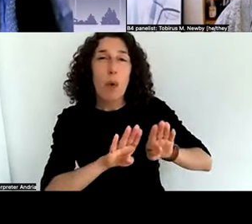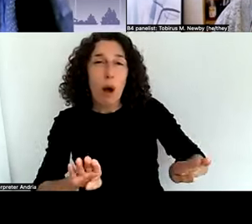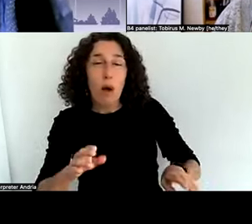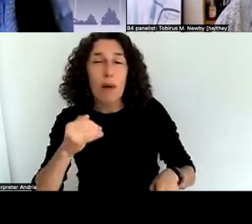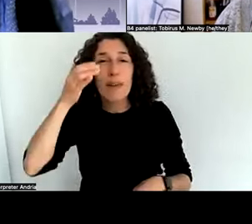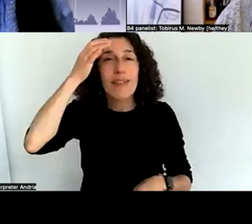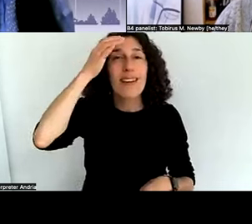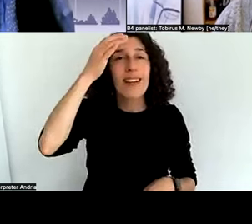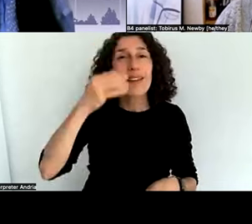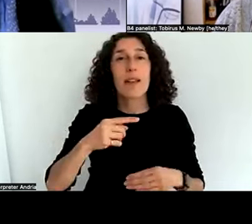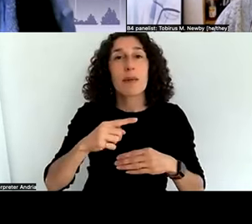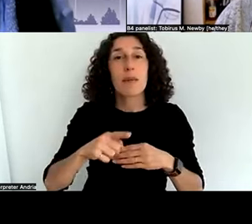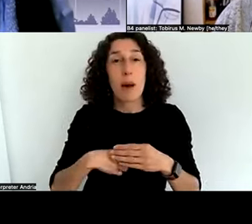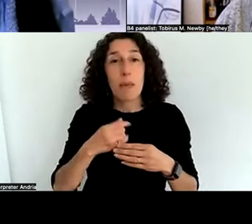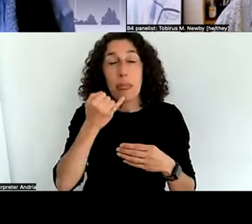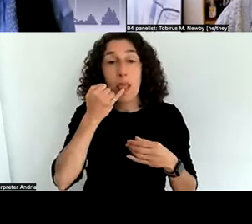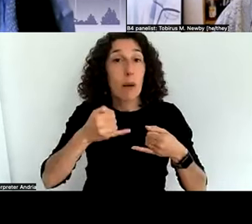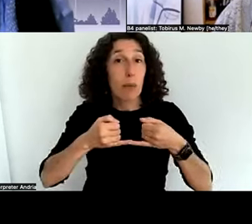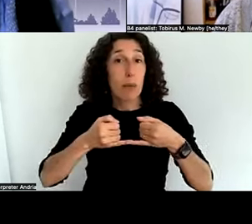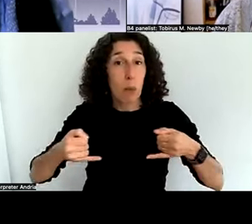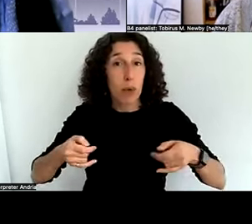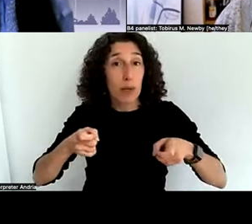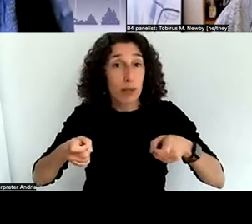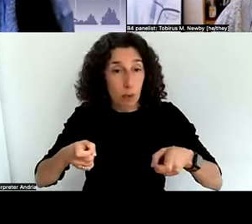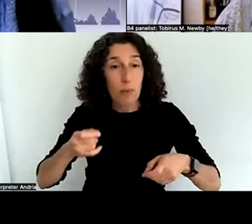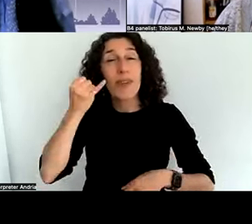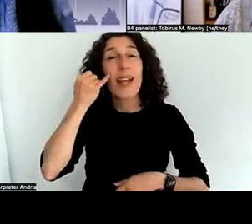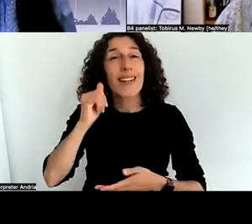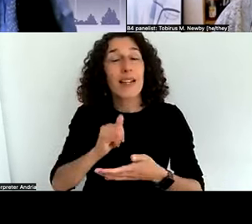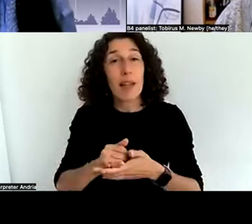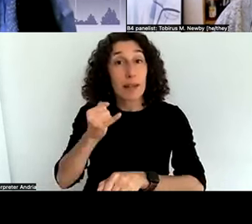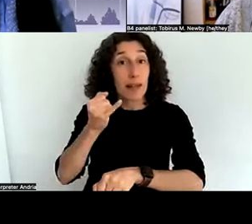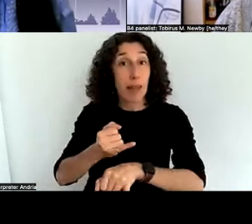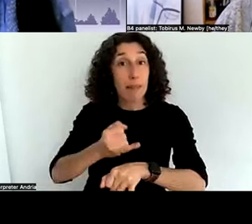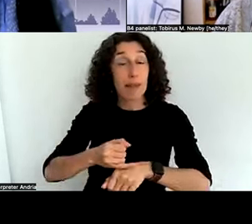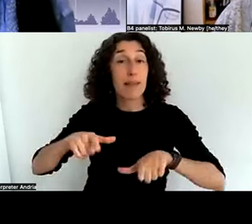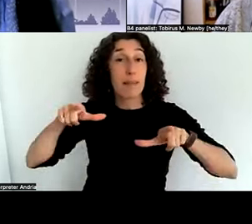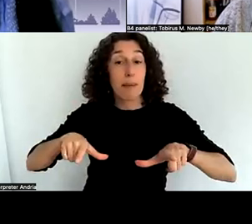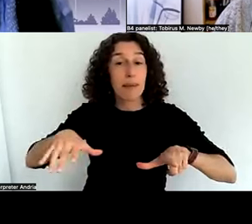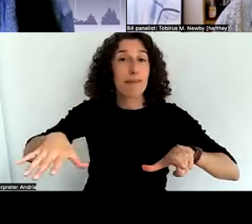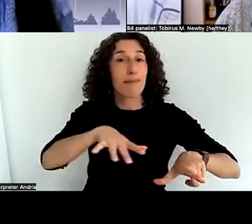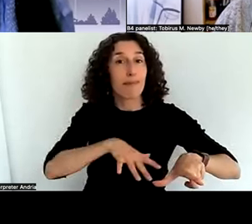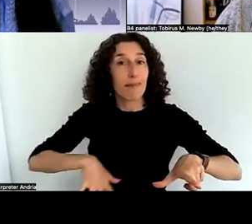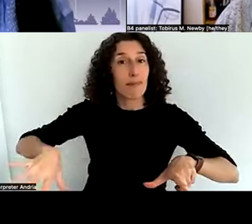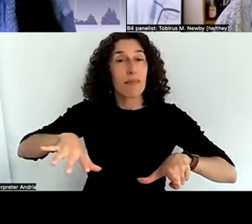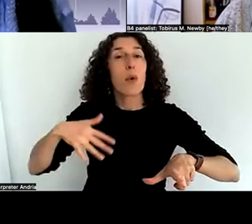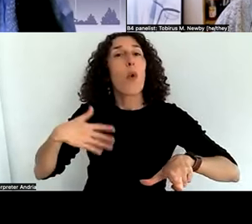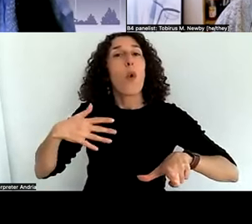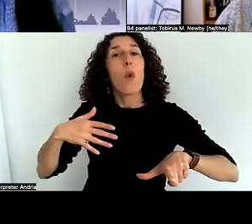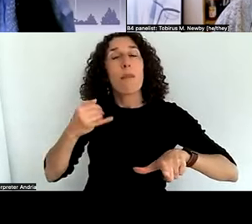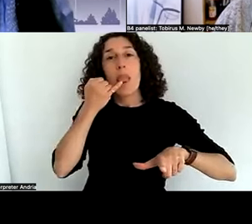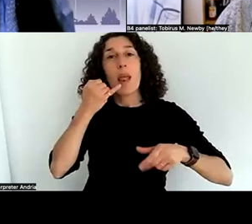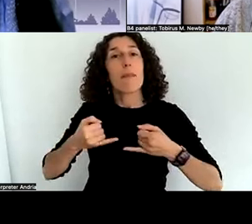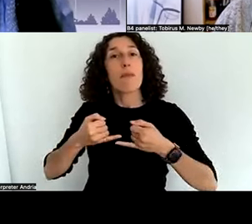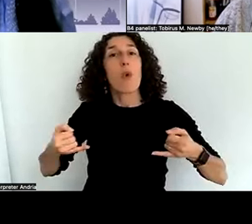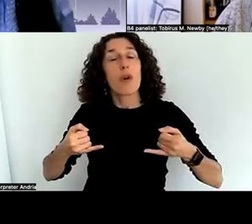border control around campus. And that even though ostensibly the grounds are public or at least quasi-public, many people I think don't